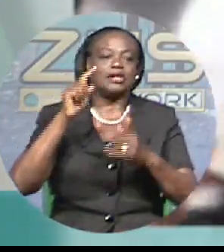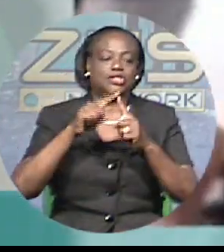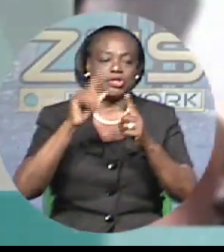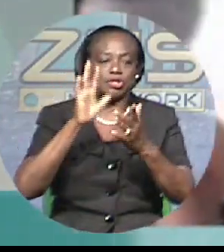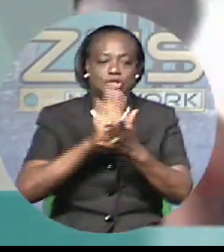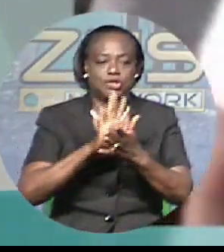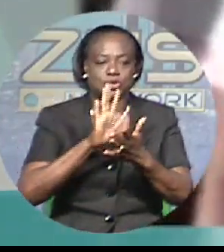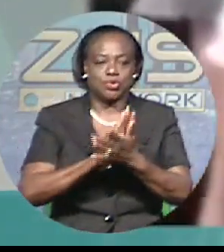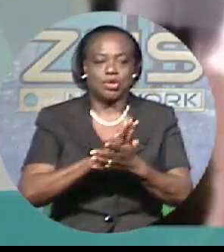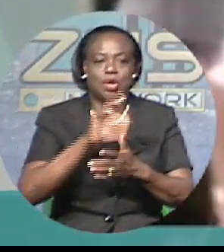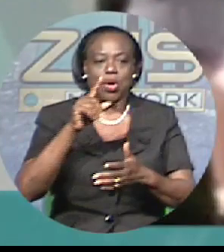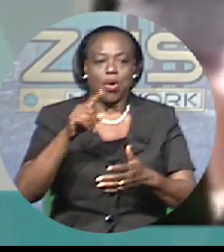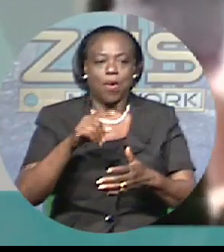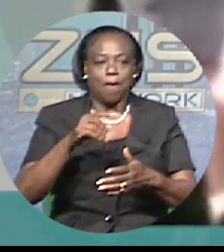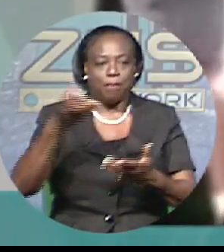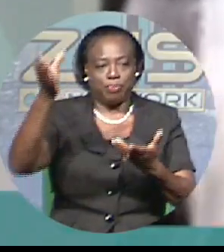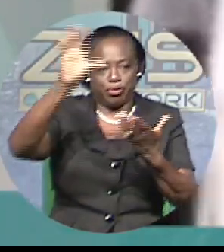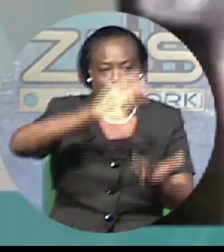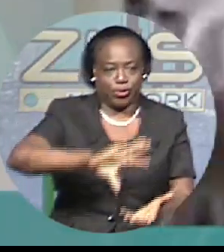On your mark, get set.